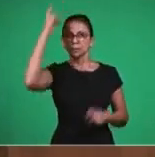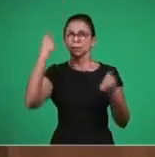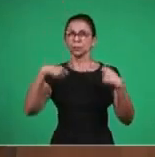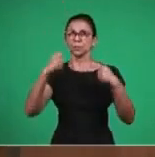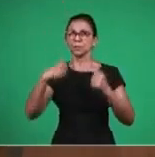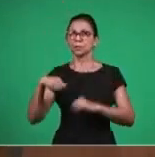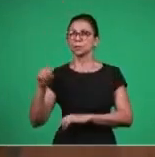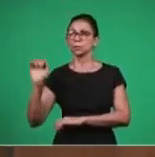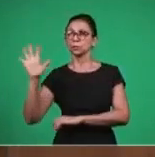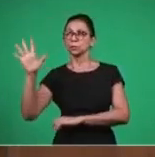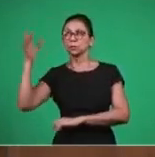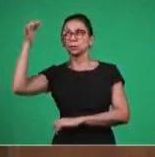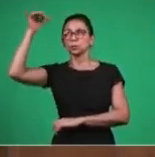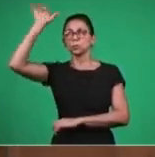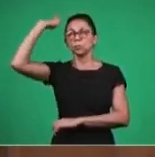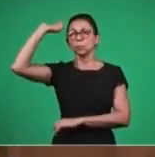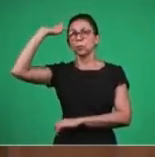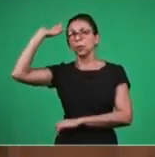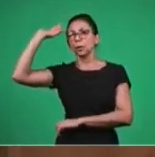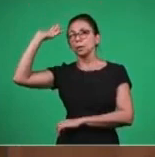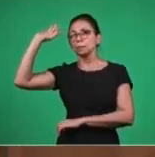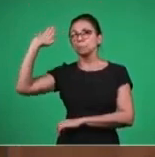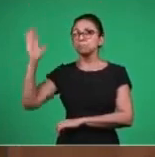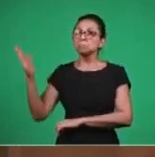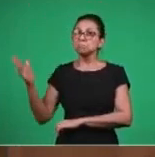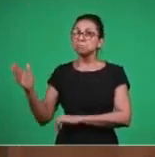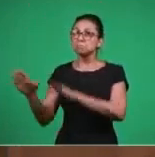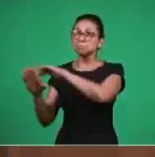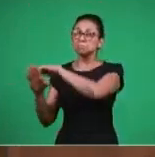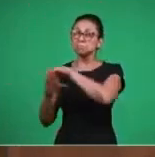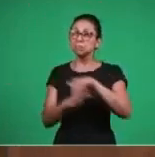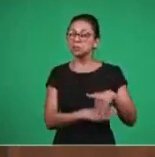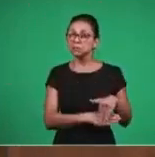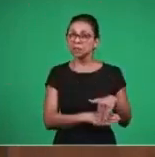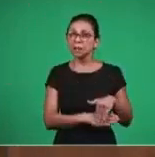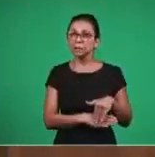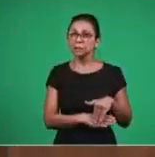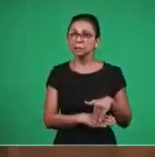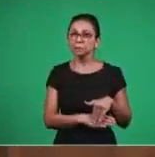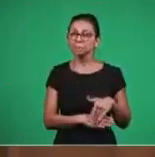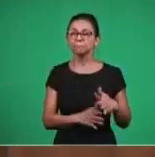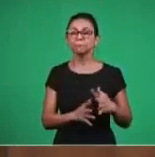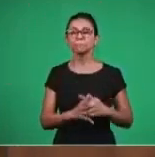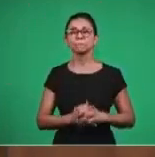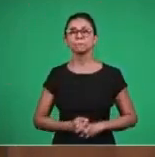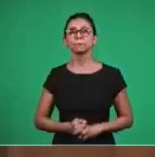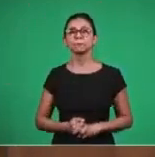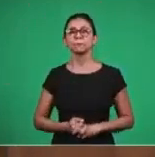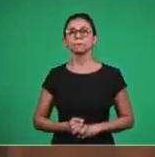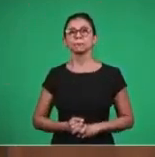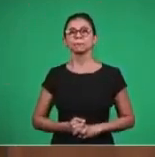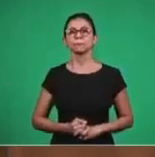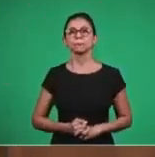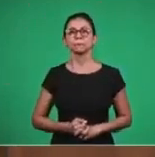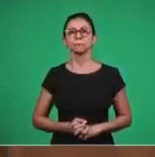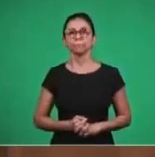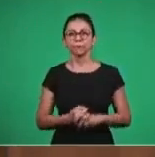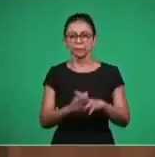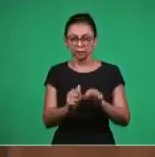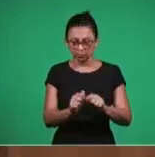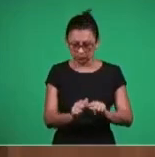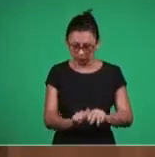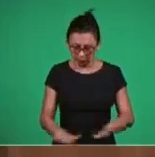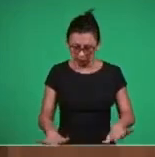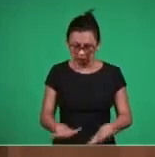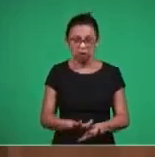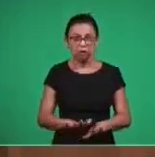rid of yoke of oxen and also of the ground. And you had a discernment when you said, the ground is